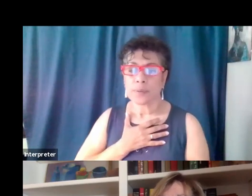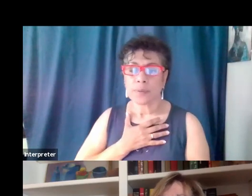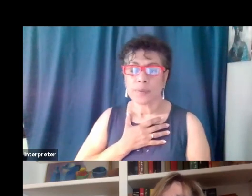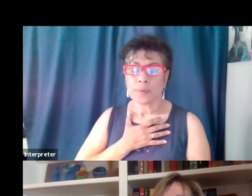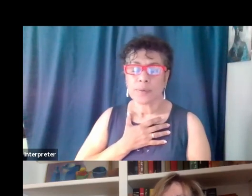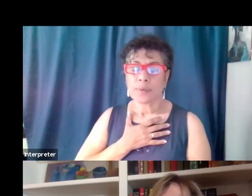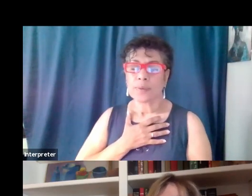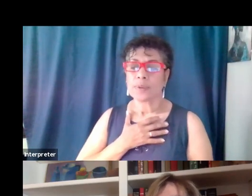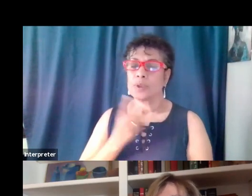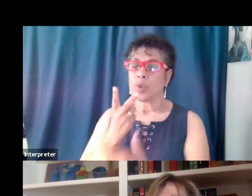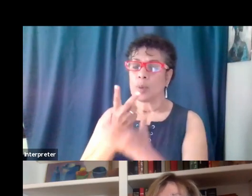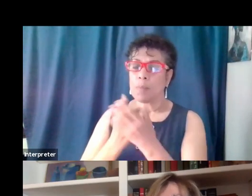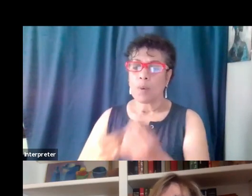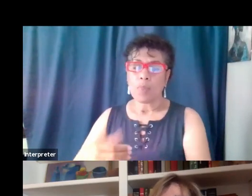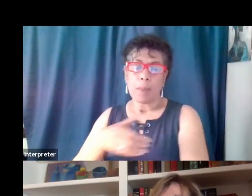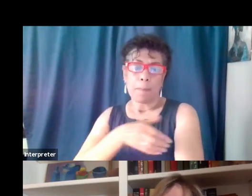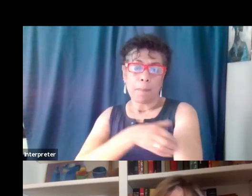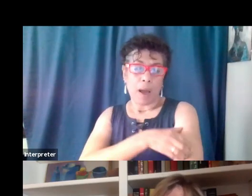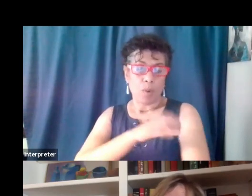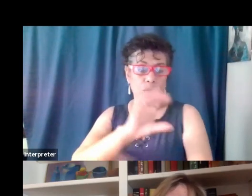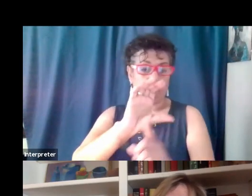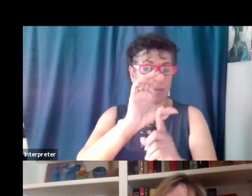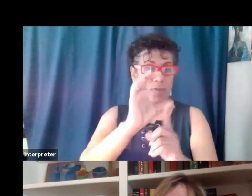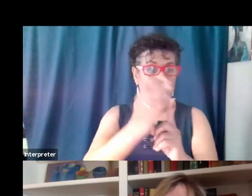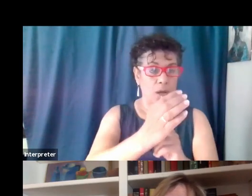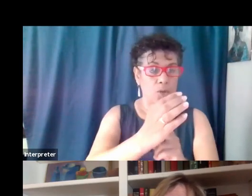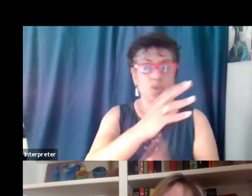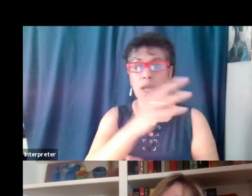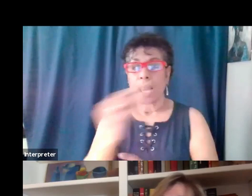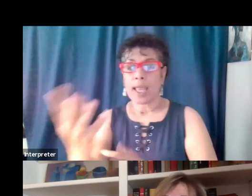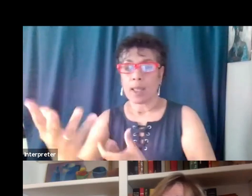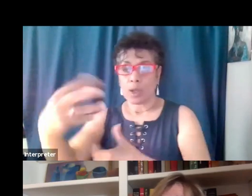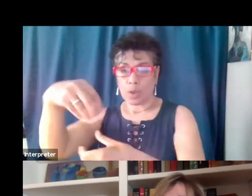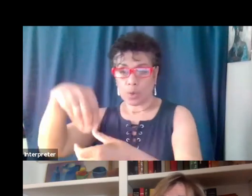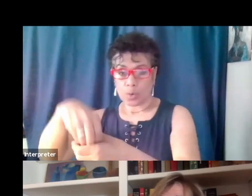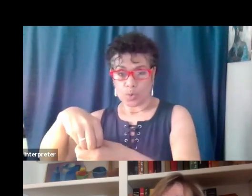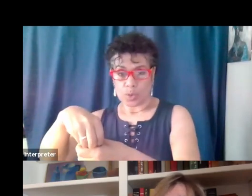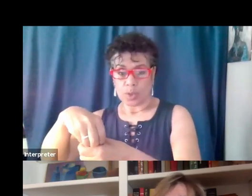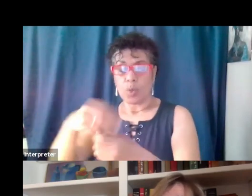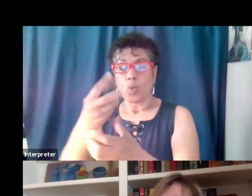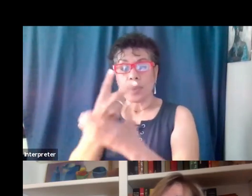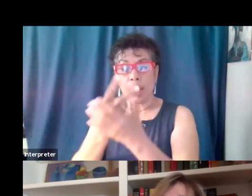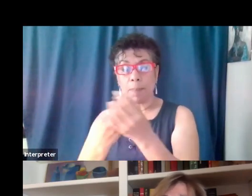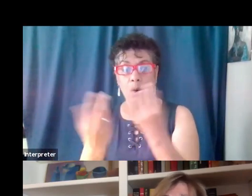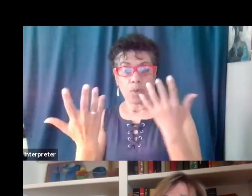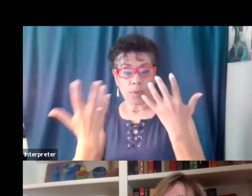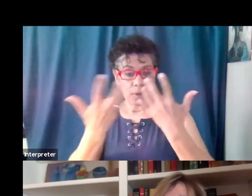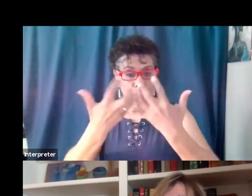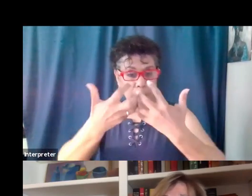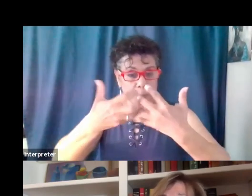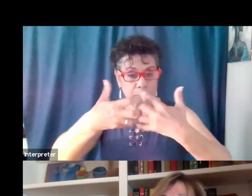of both the power of culture and the power of inclusivity. And when they merge together, it is